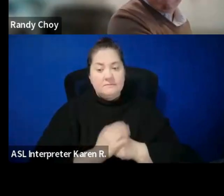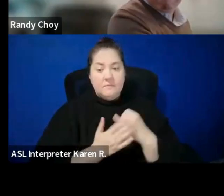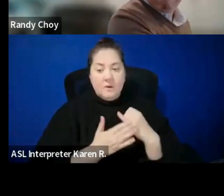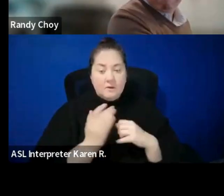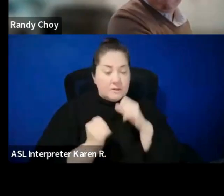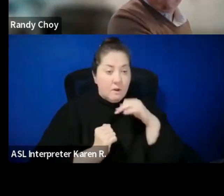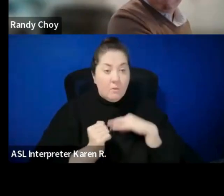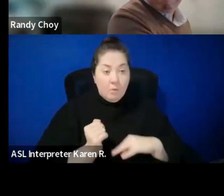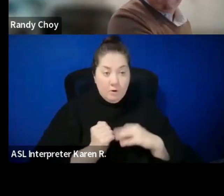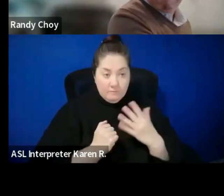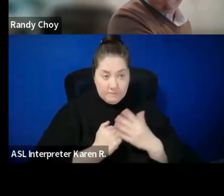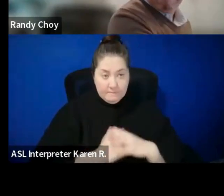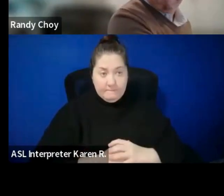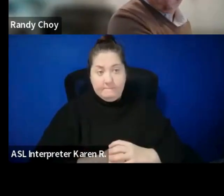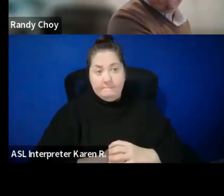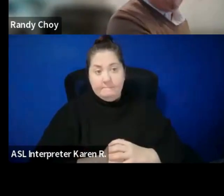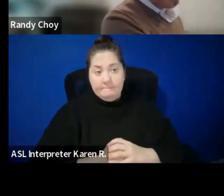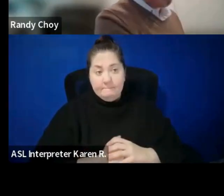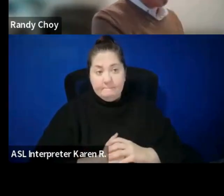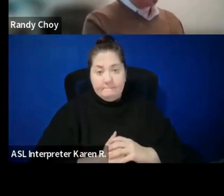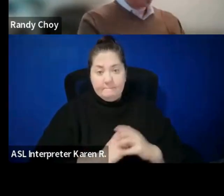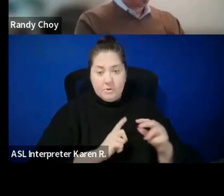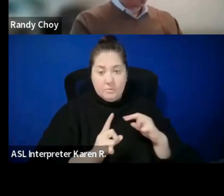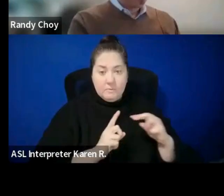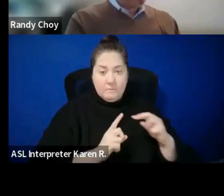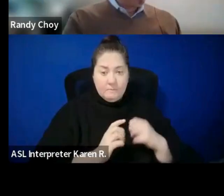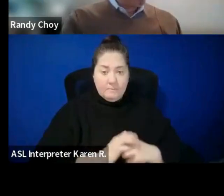nonprofit side of things.